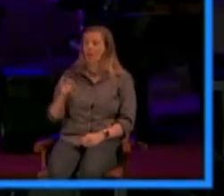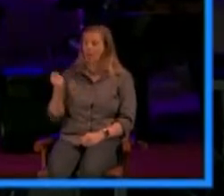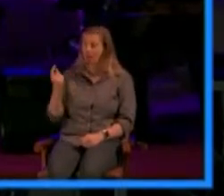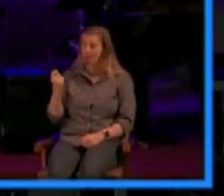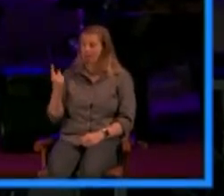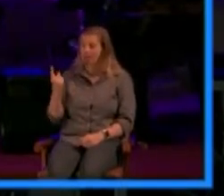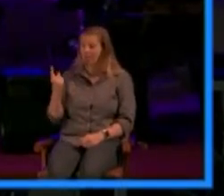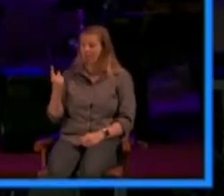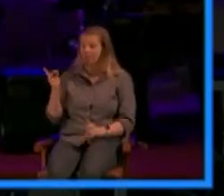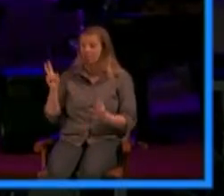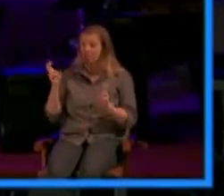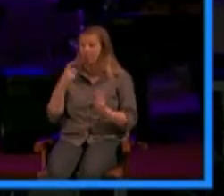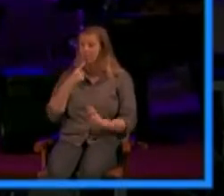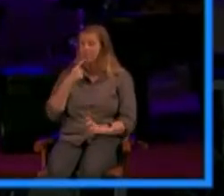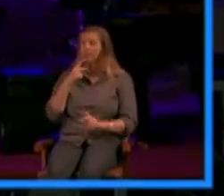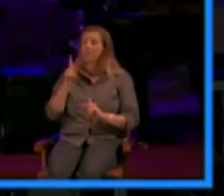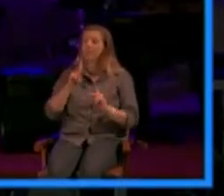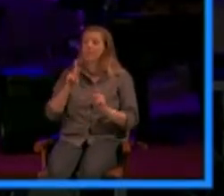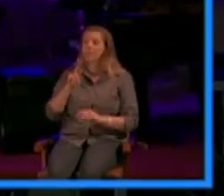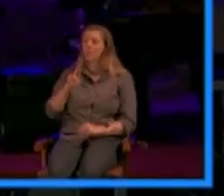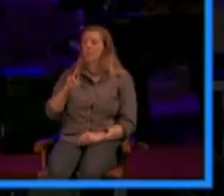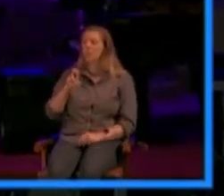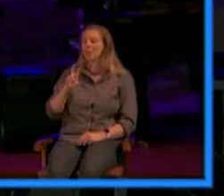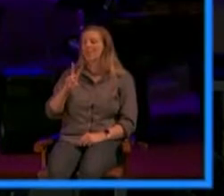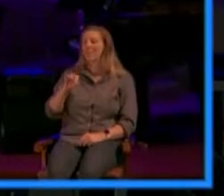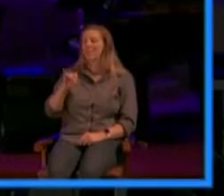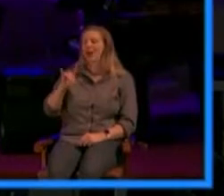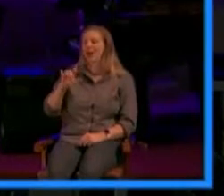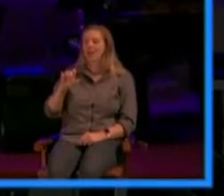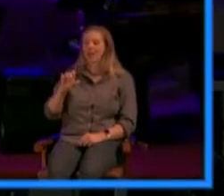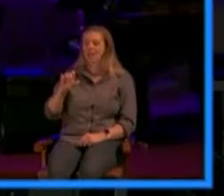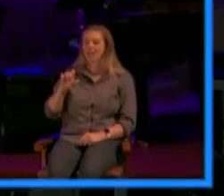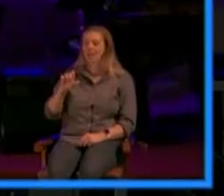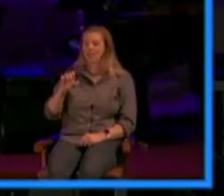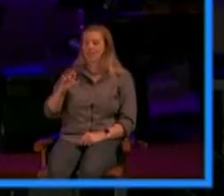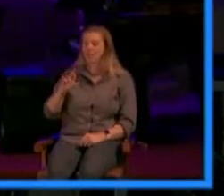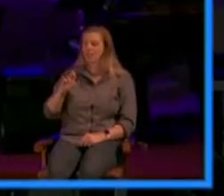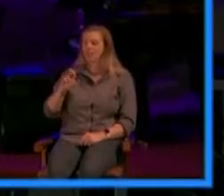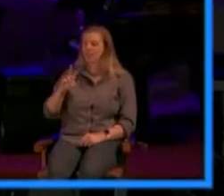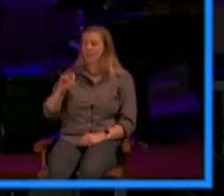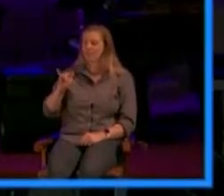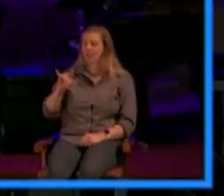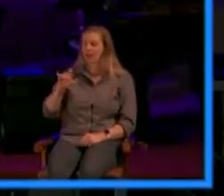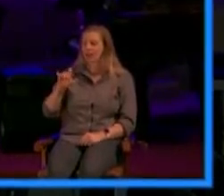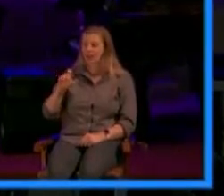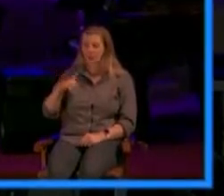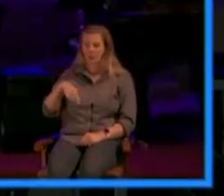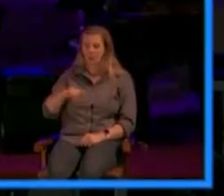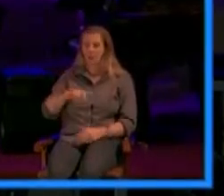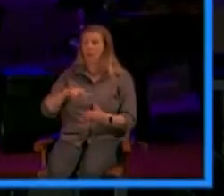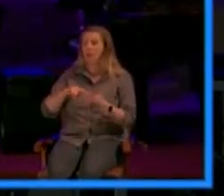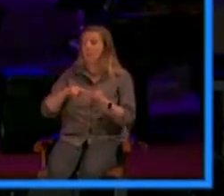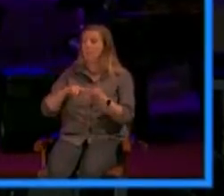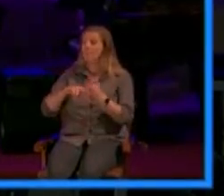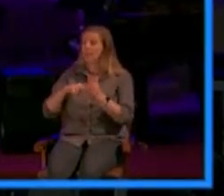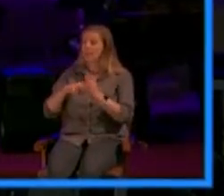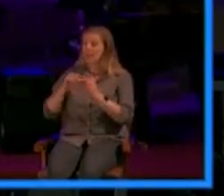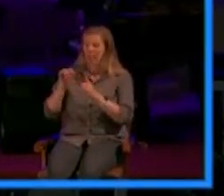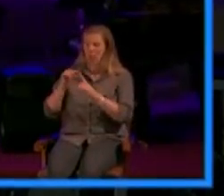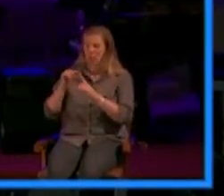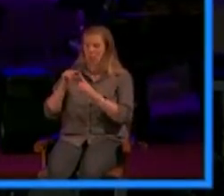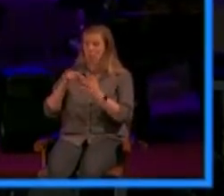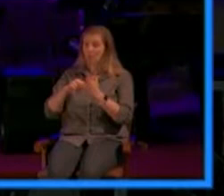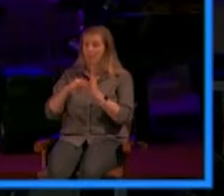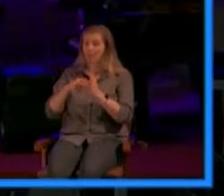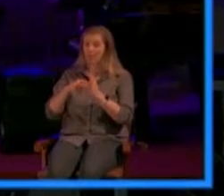revile us, the word revile there simply means abusive, aggressive,